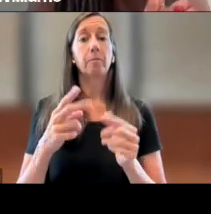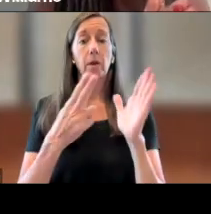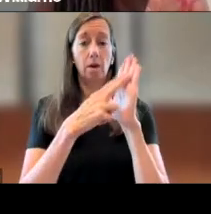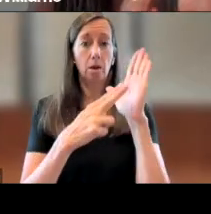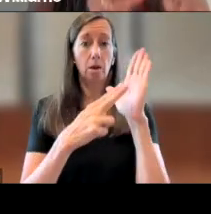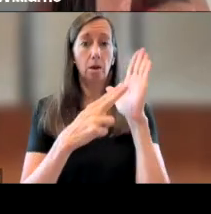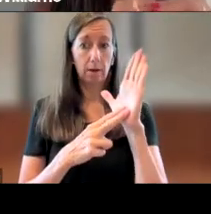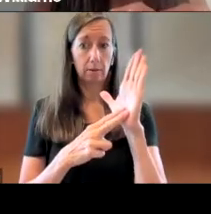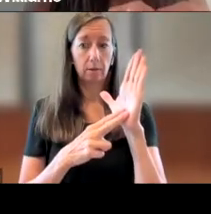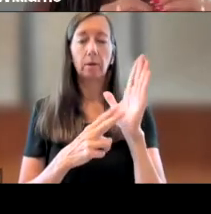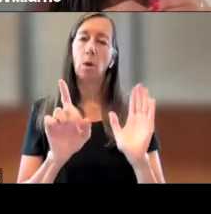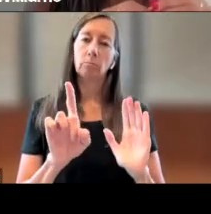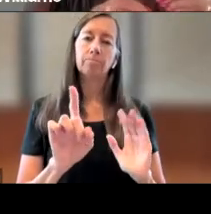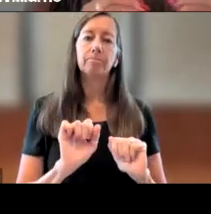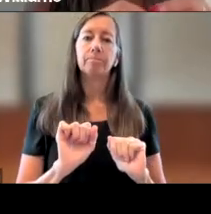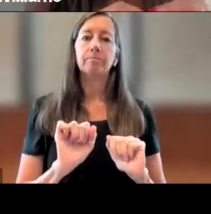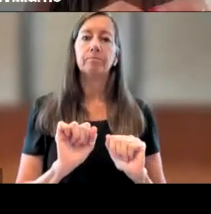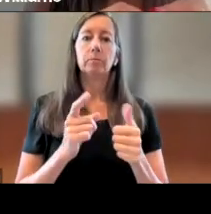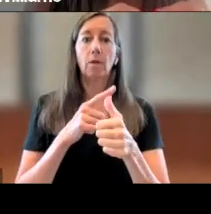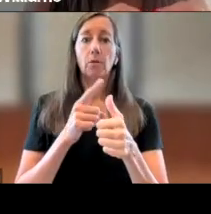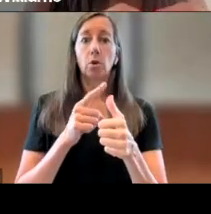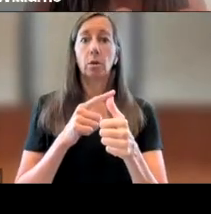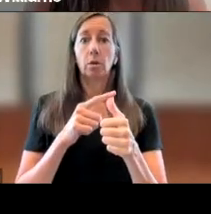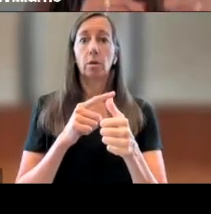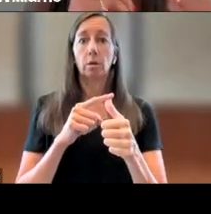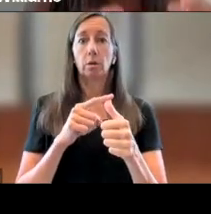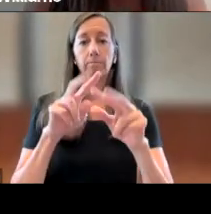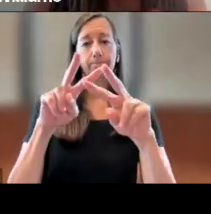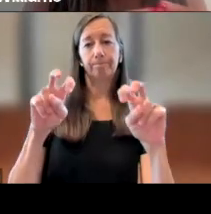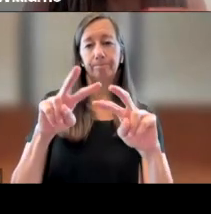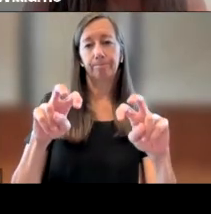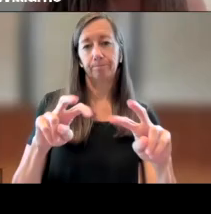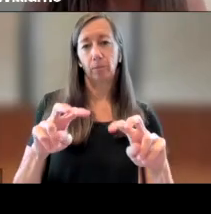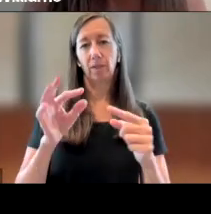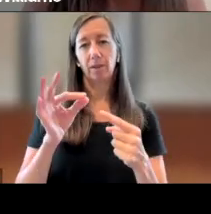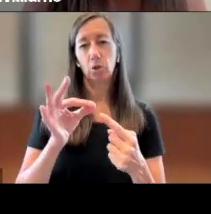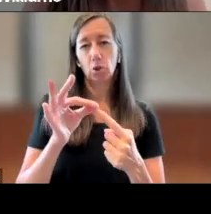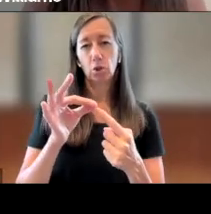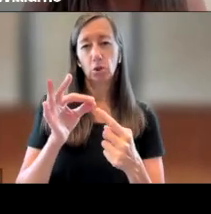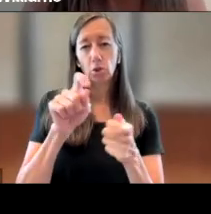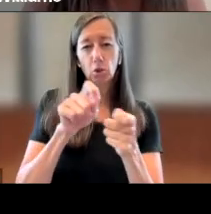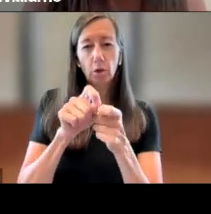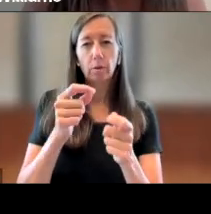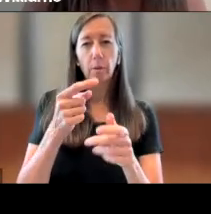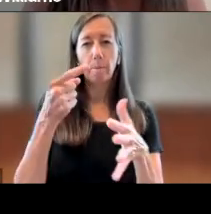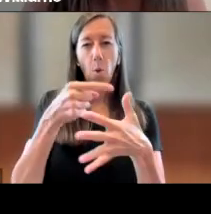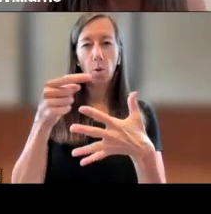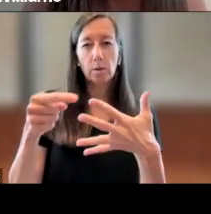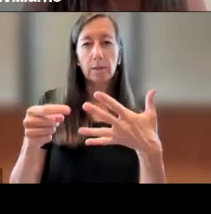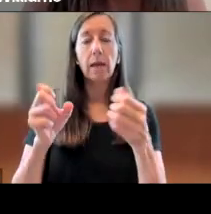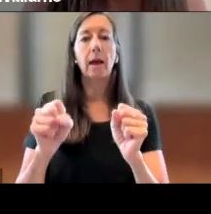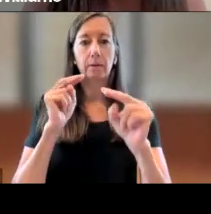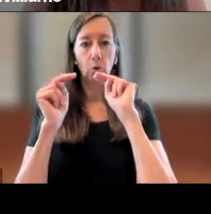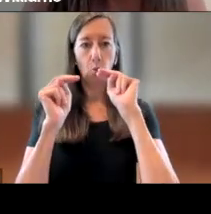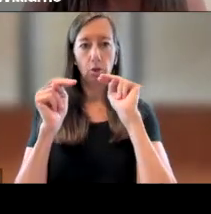contract, or actually look at the certain points that can be negotiated in the contract. So can you go to the next slide, please?